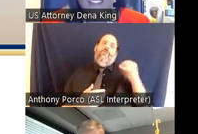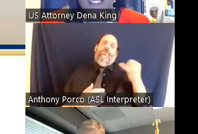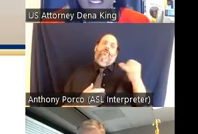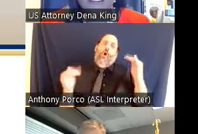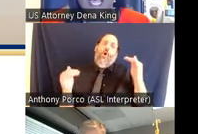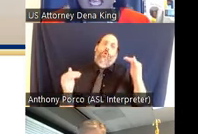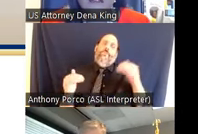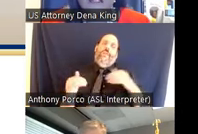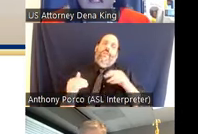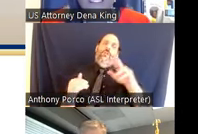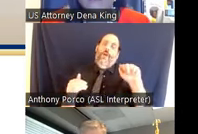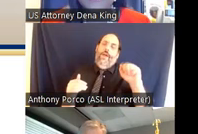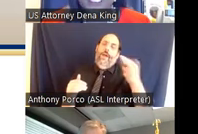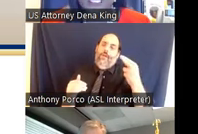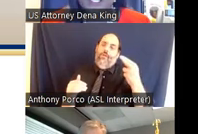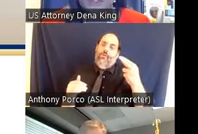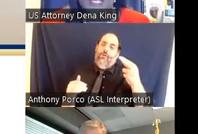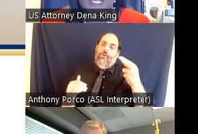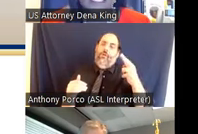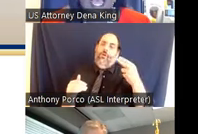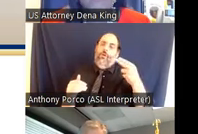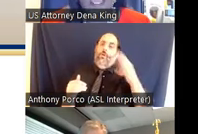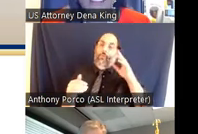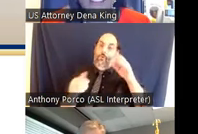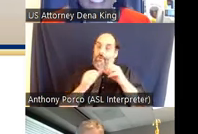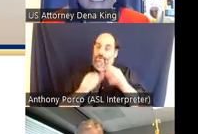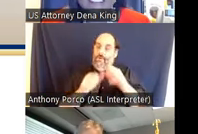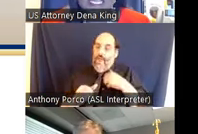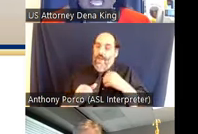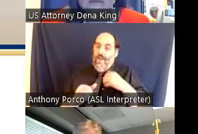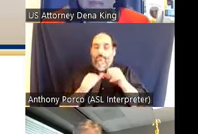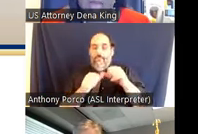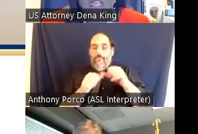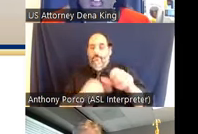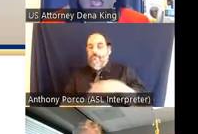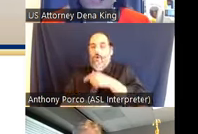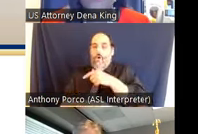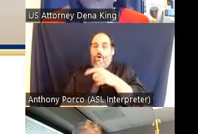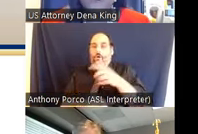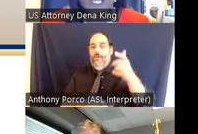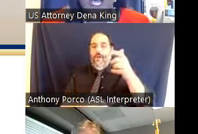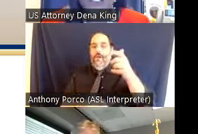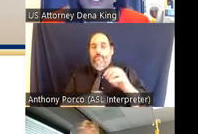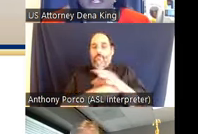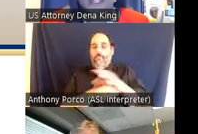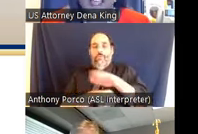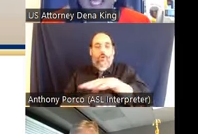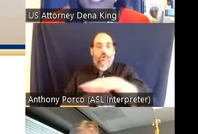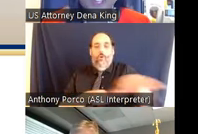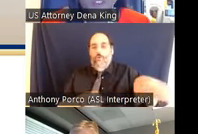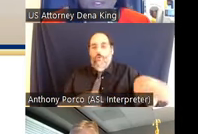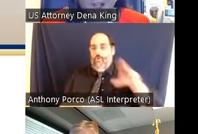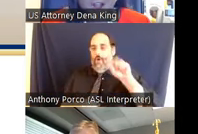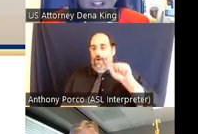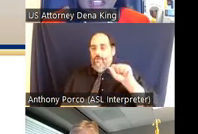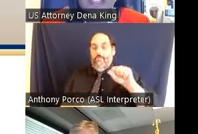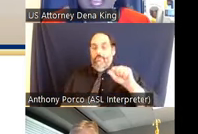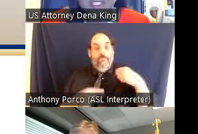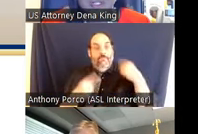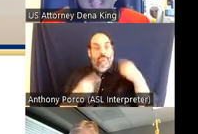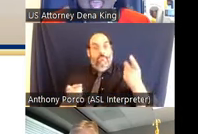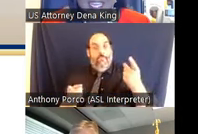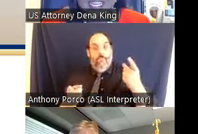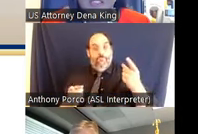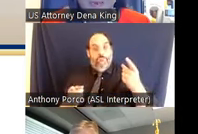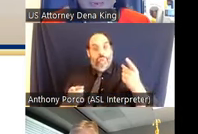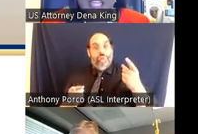that United Against Hate continues to have a lasting impact across the country. And so far,